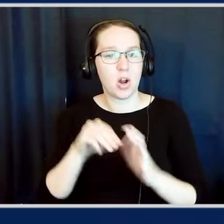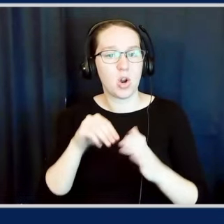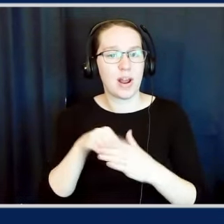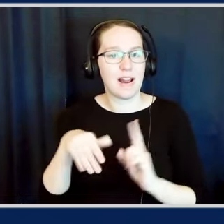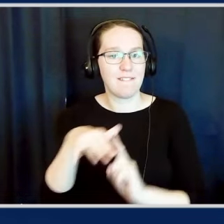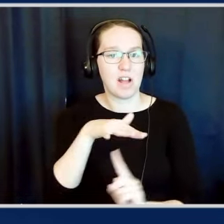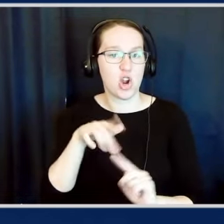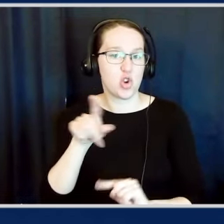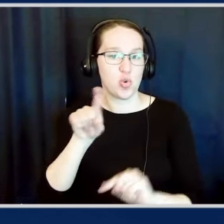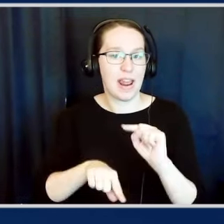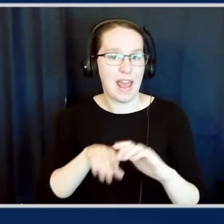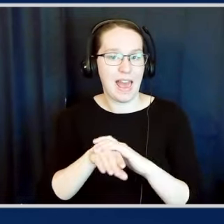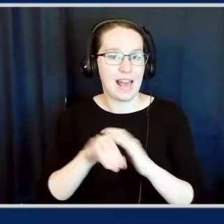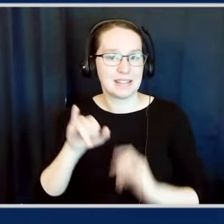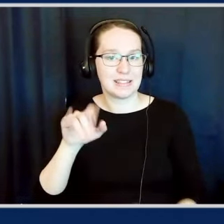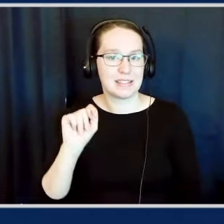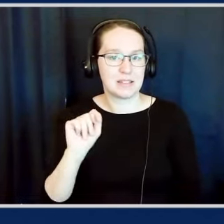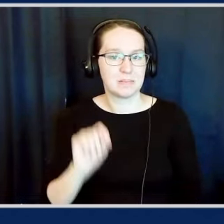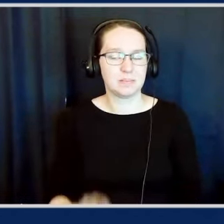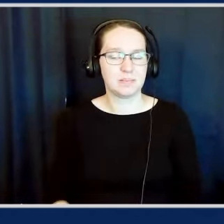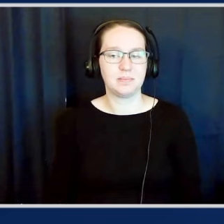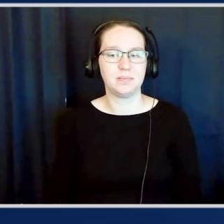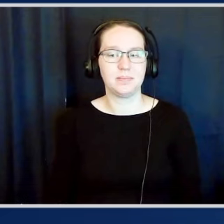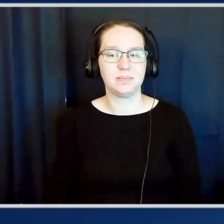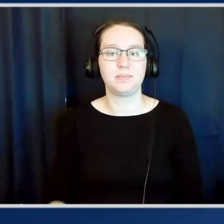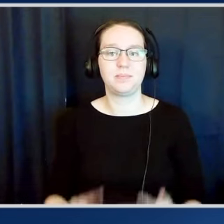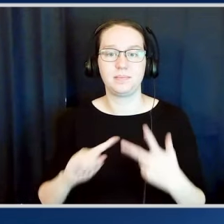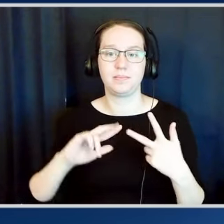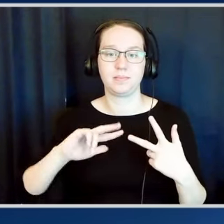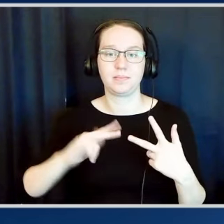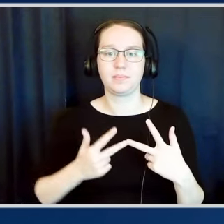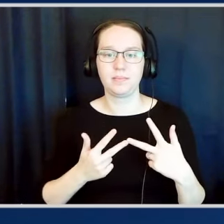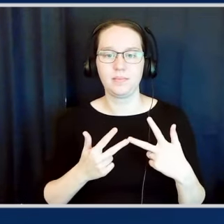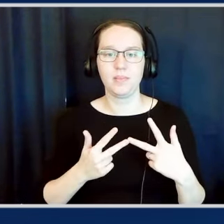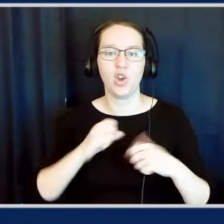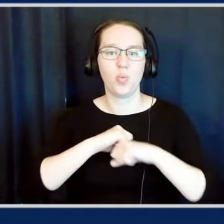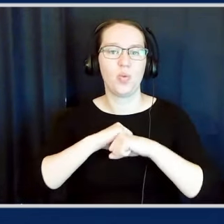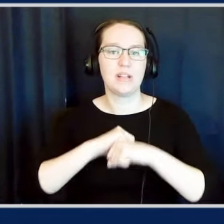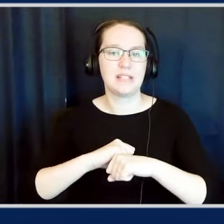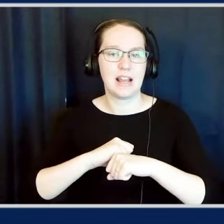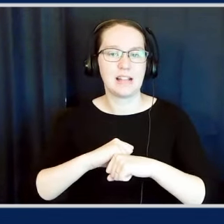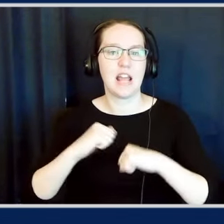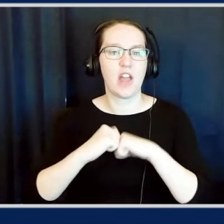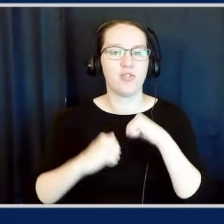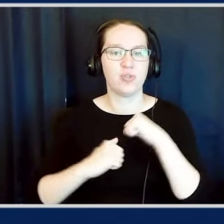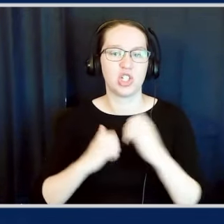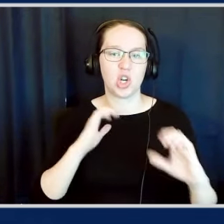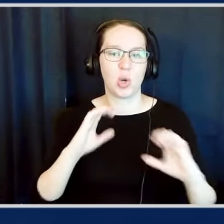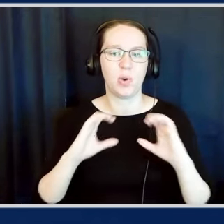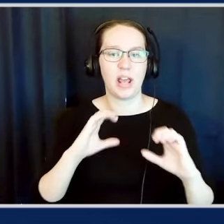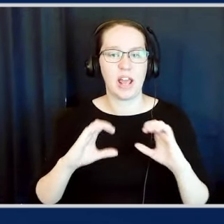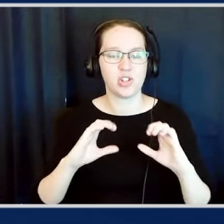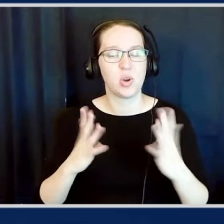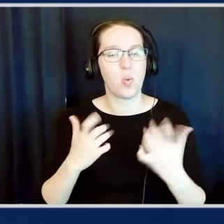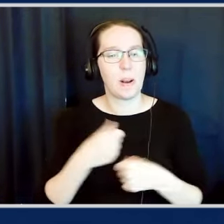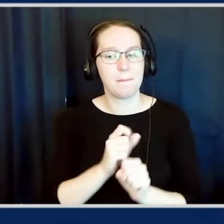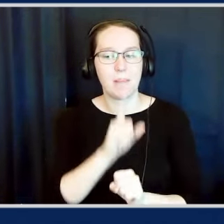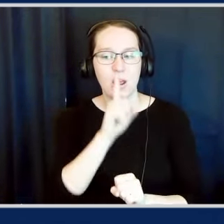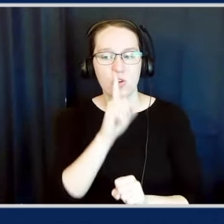can't access it. And the third is really about protecting infrastructure communications, right? So we want to make sure that we've